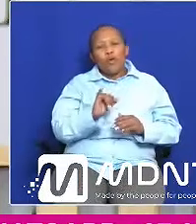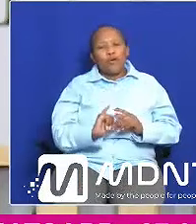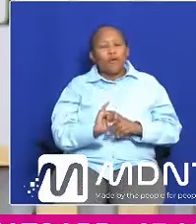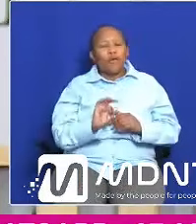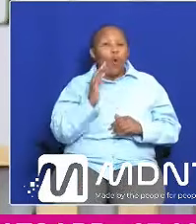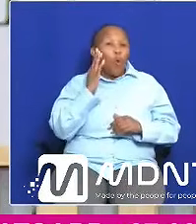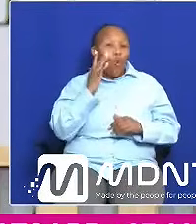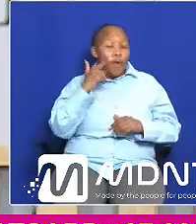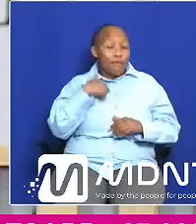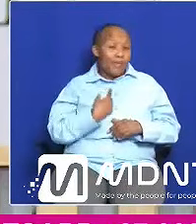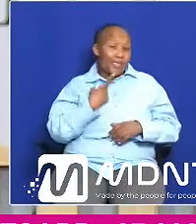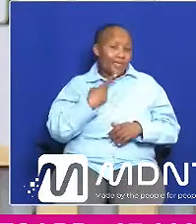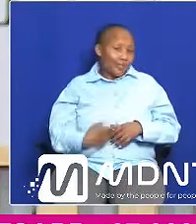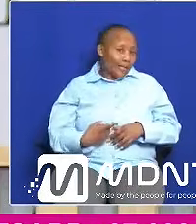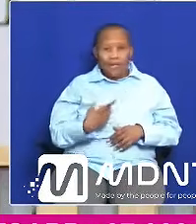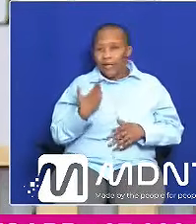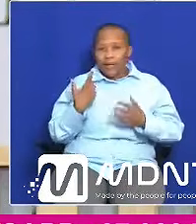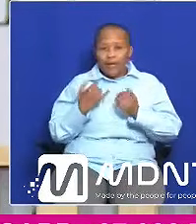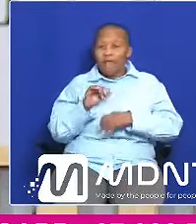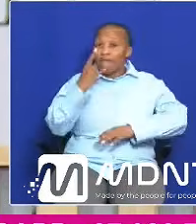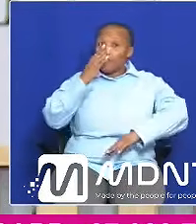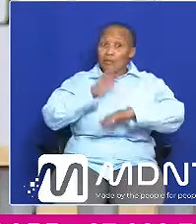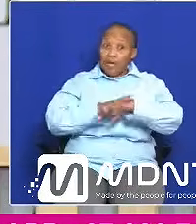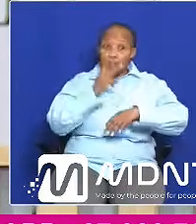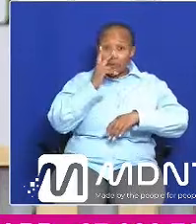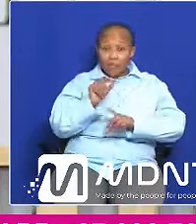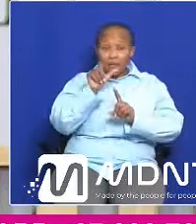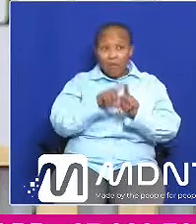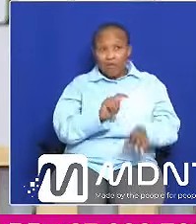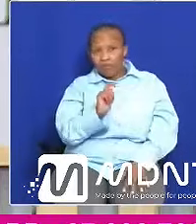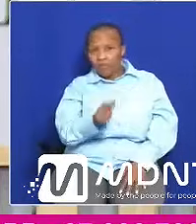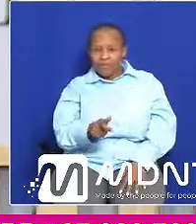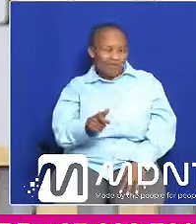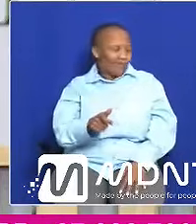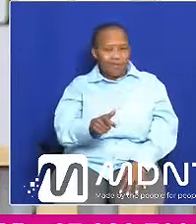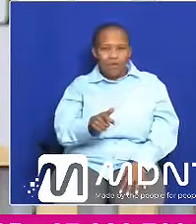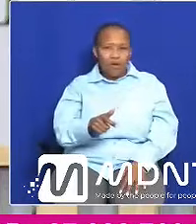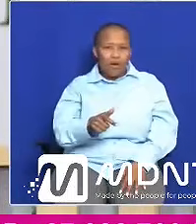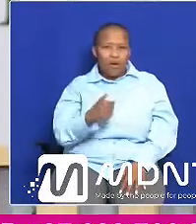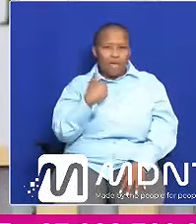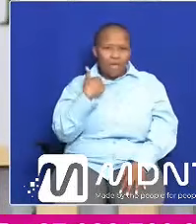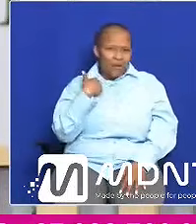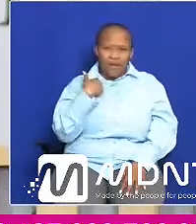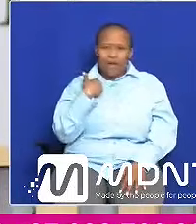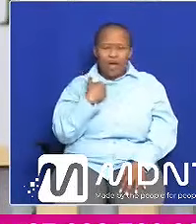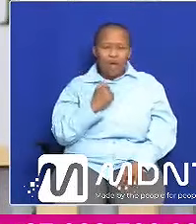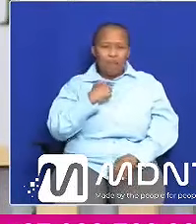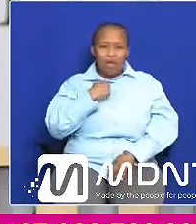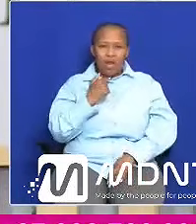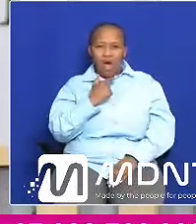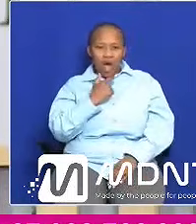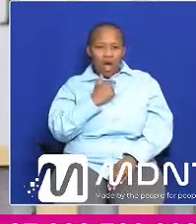someone transacting, I'm not saying this in an arrogant manner. I'm boosting. I'm not putting it that way. I'm trying to explain